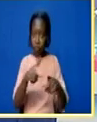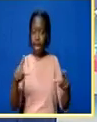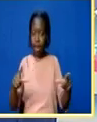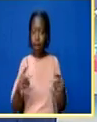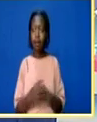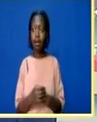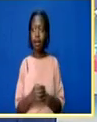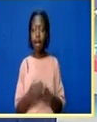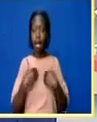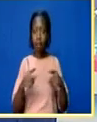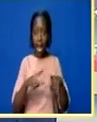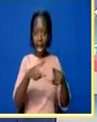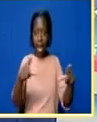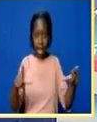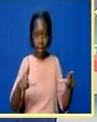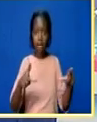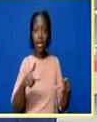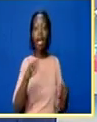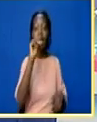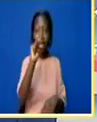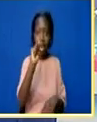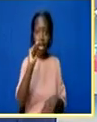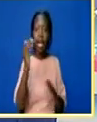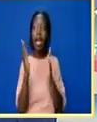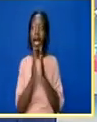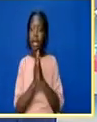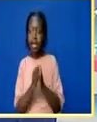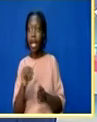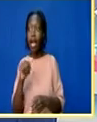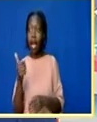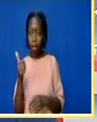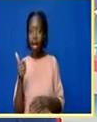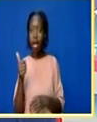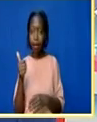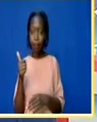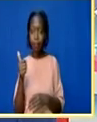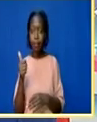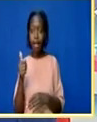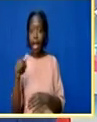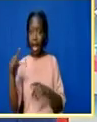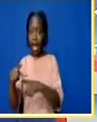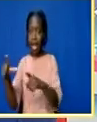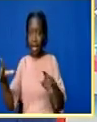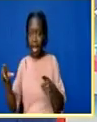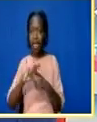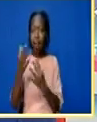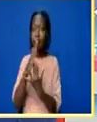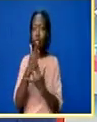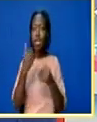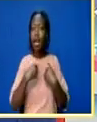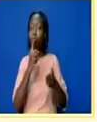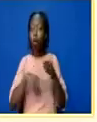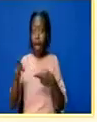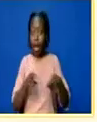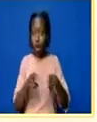land on part A, a river, and another piece of land here. So